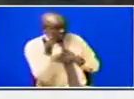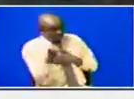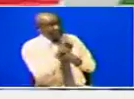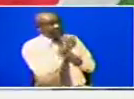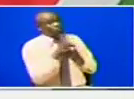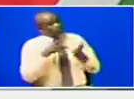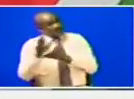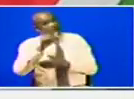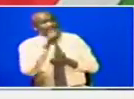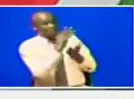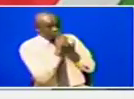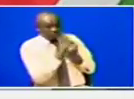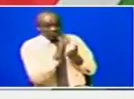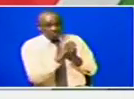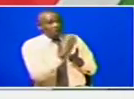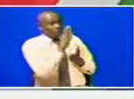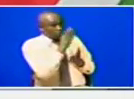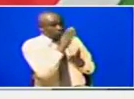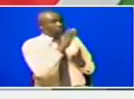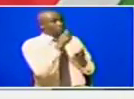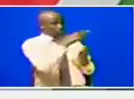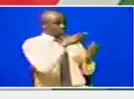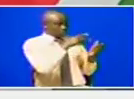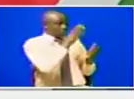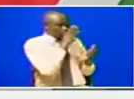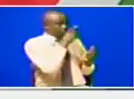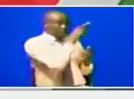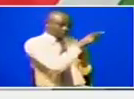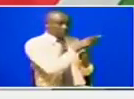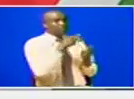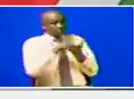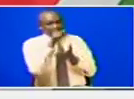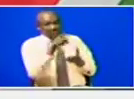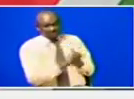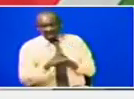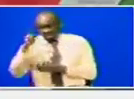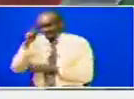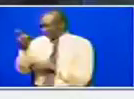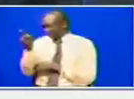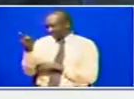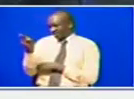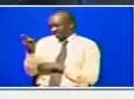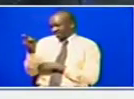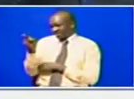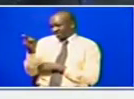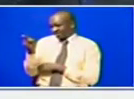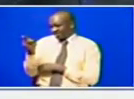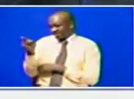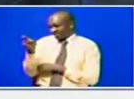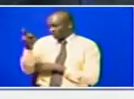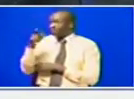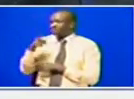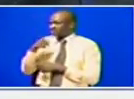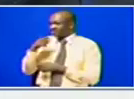one. That is borrowing from Peter to pay Paul, essentially. No. Yeah, I think that is you're putting it in a way